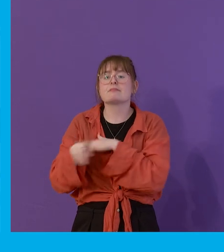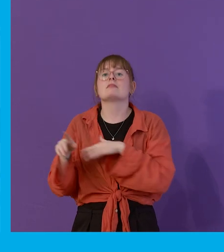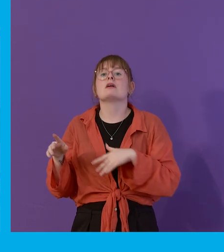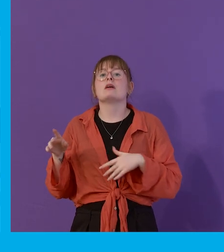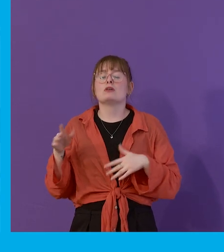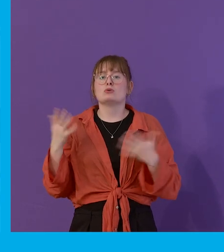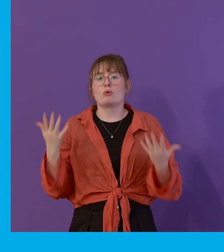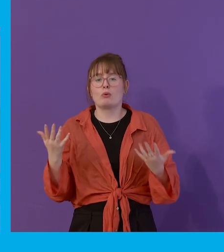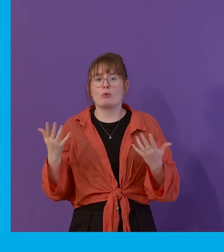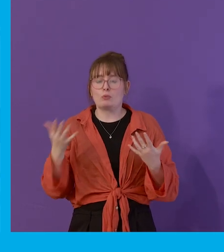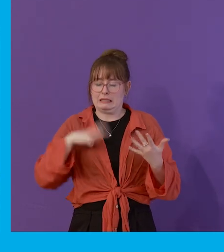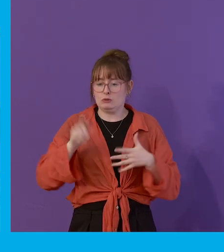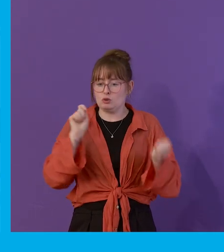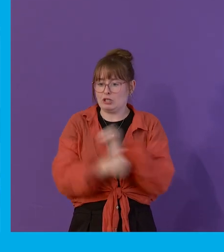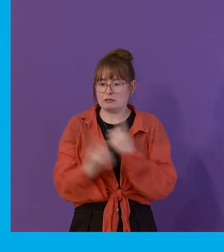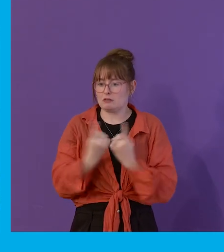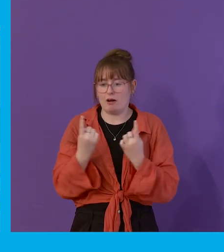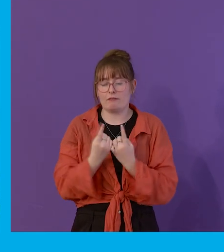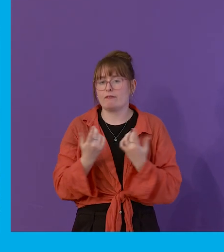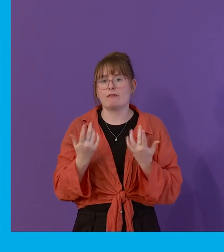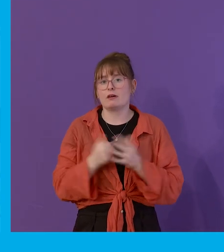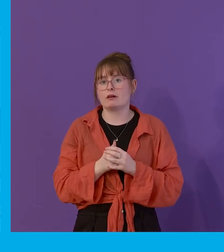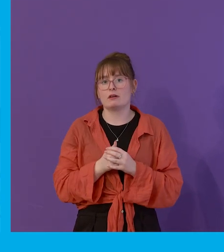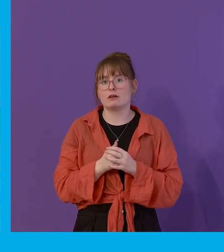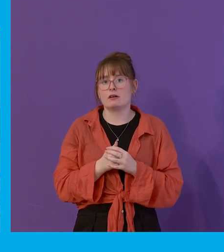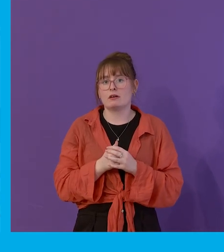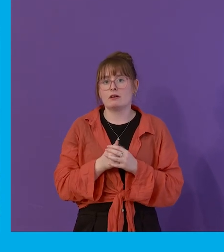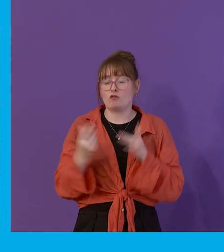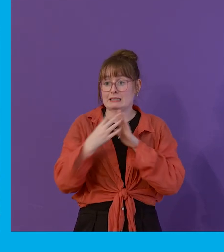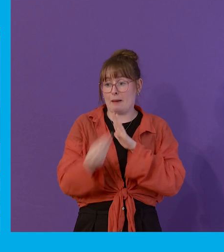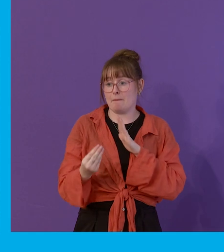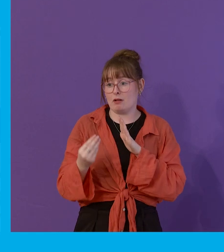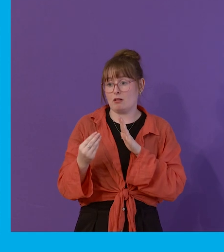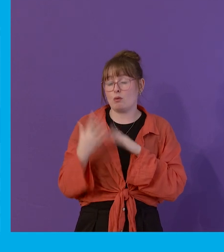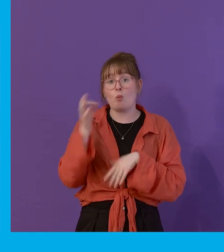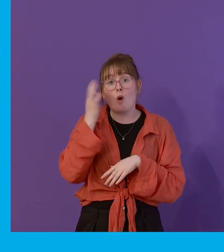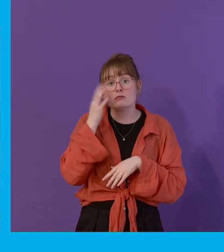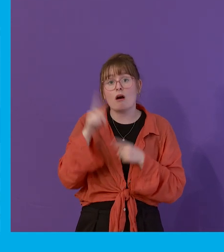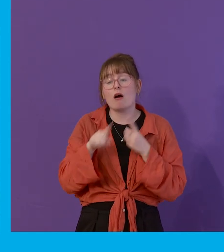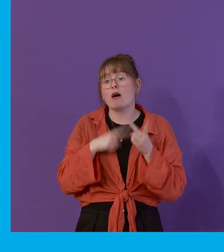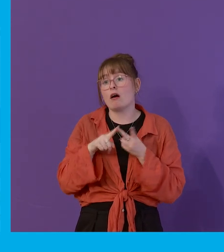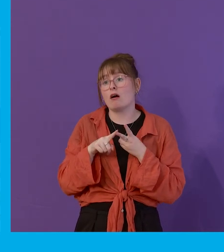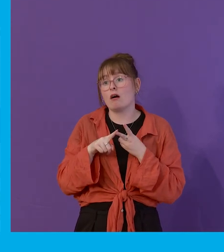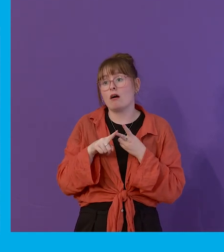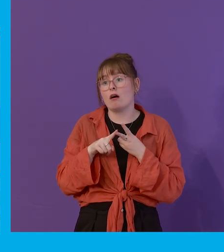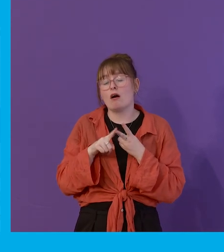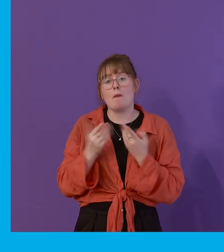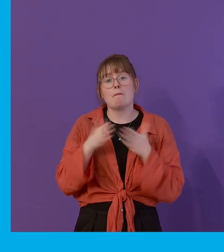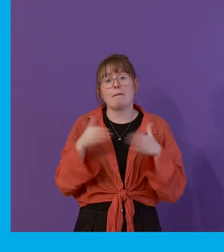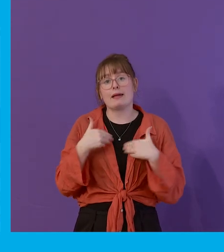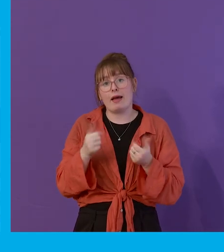local government in the form of the examples like water, public